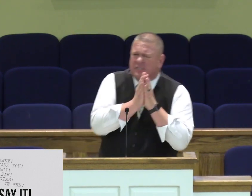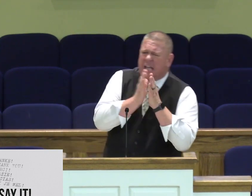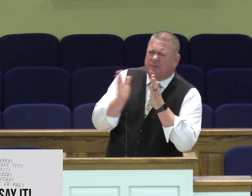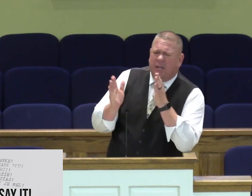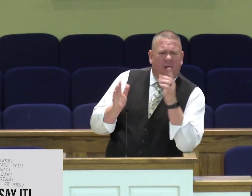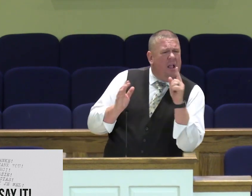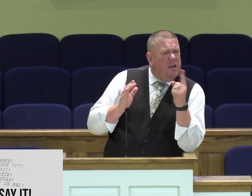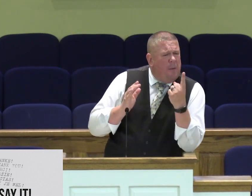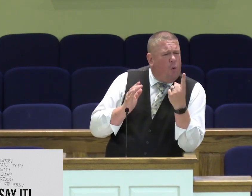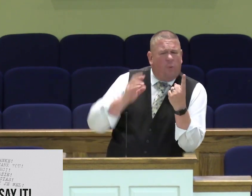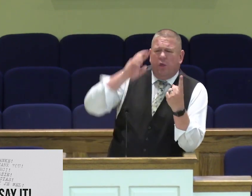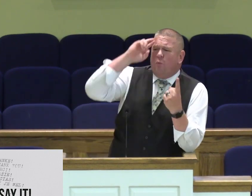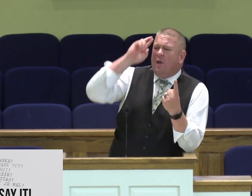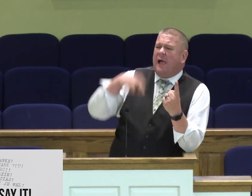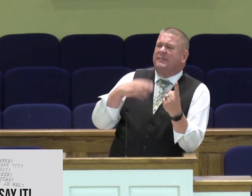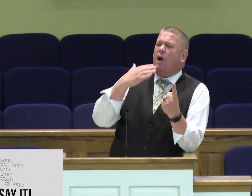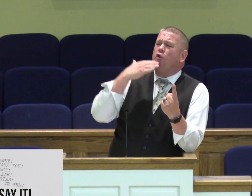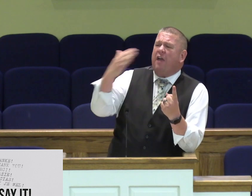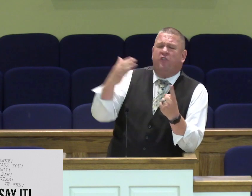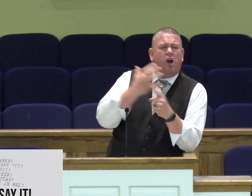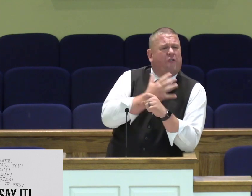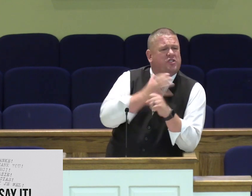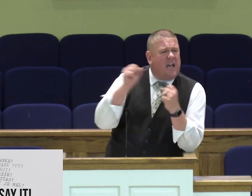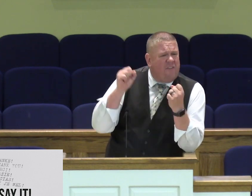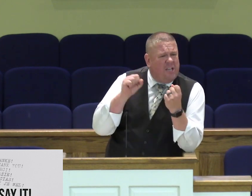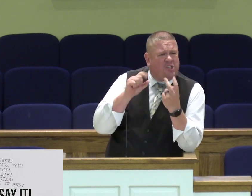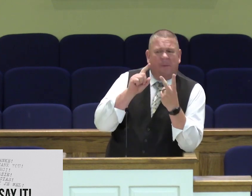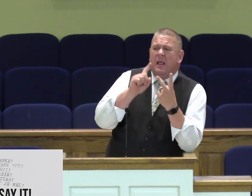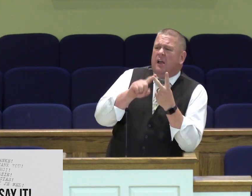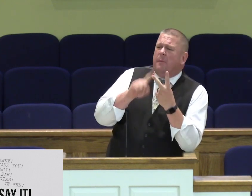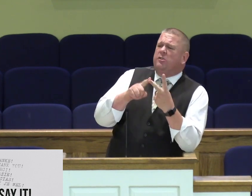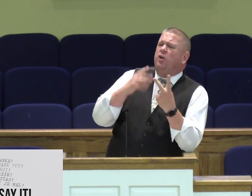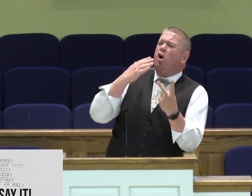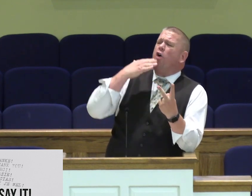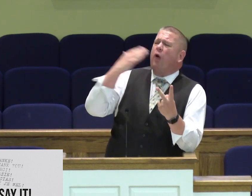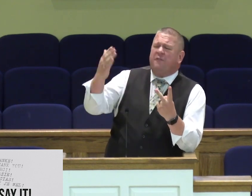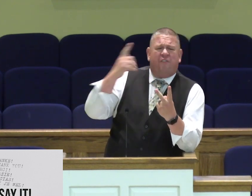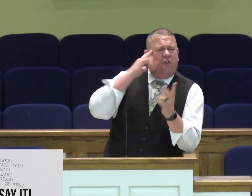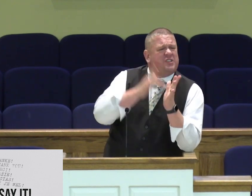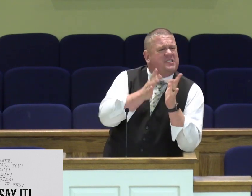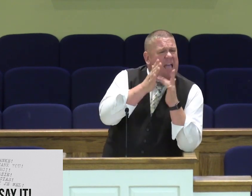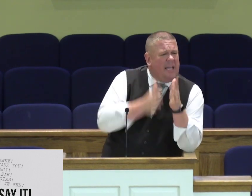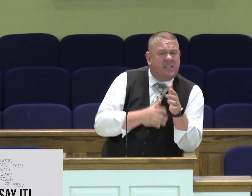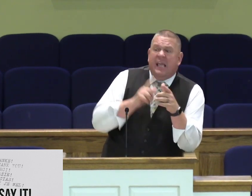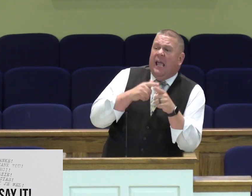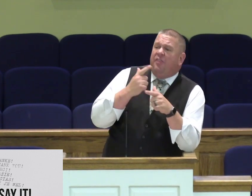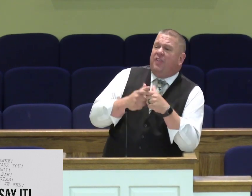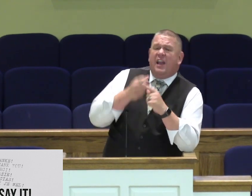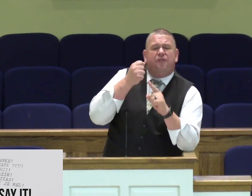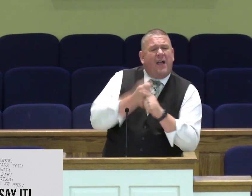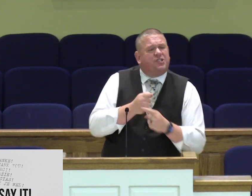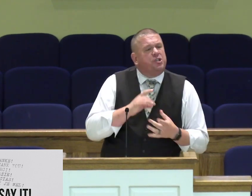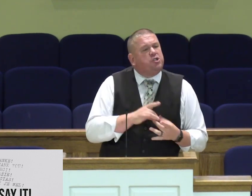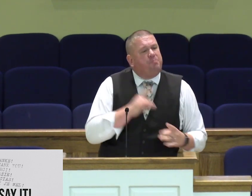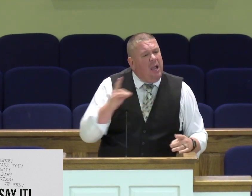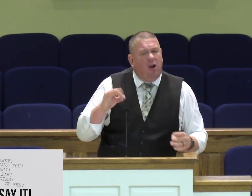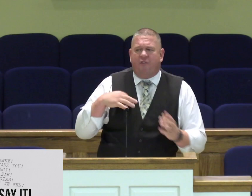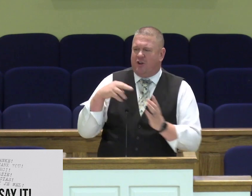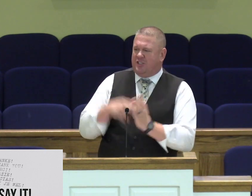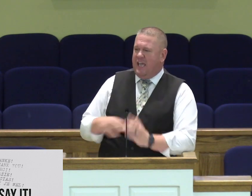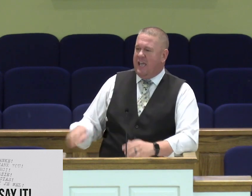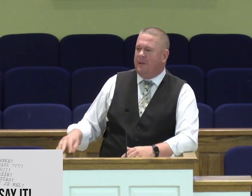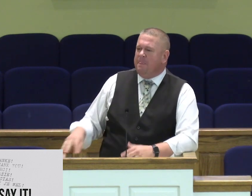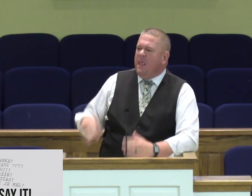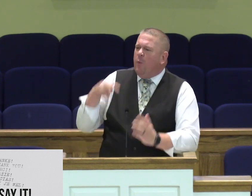the steps here. Number one, when you realize how grateful you are for salvation. Number two, you are grateful for the saints. It then affects the spirit